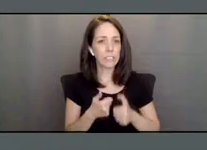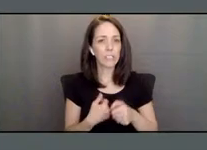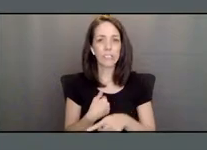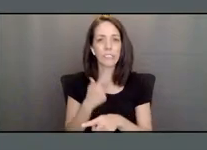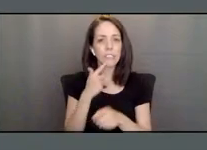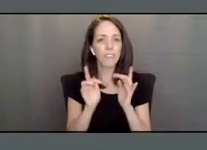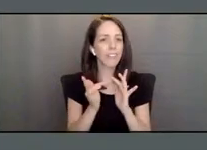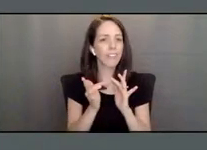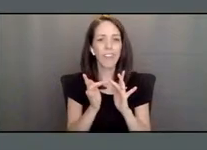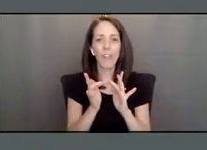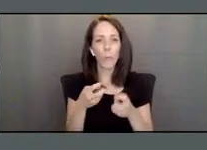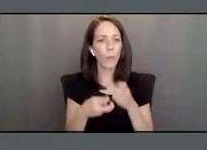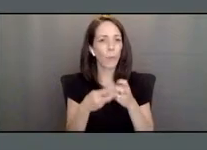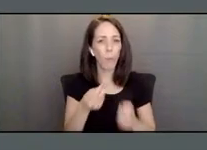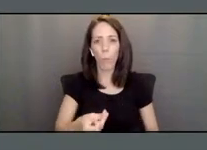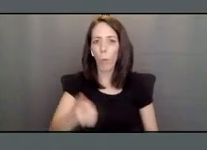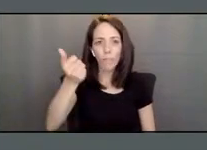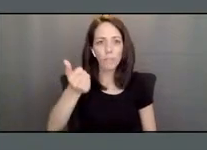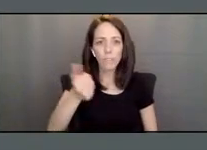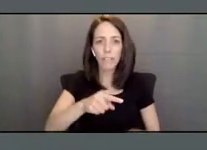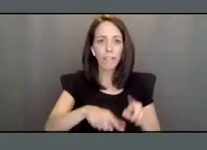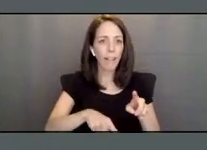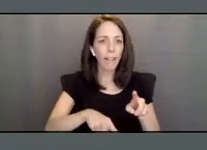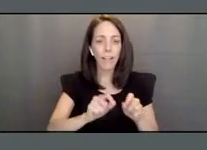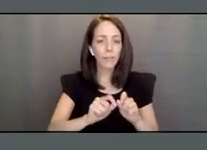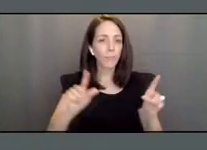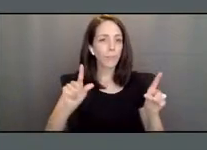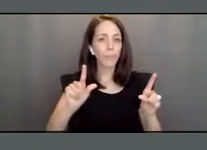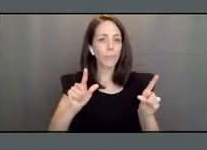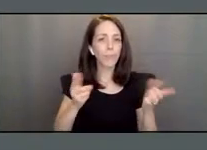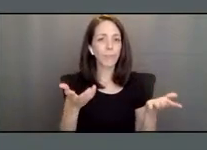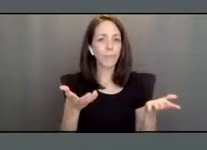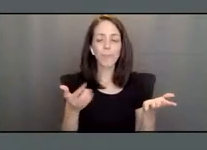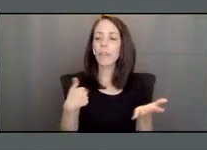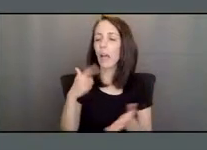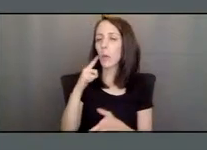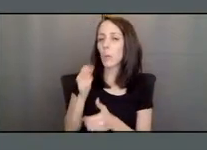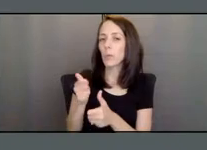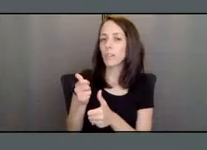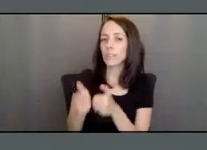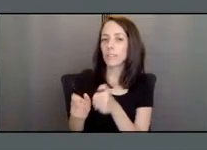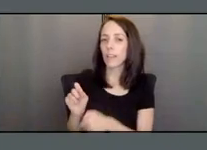of a sudden. So I will send her a text and see if she's able to hear you.